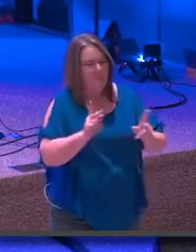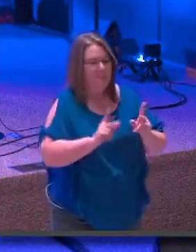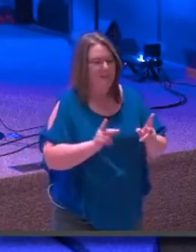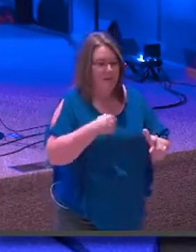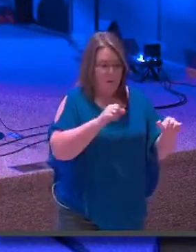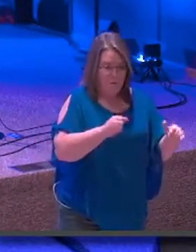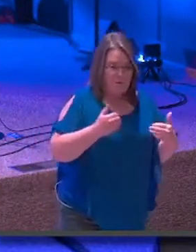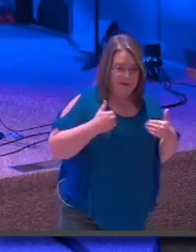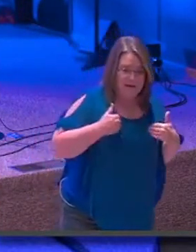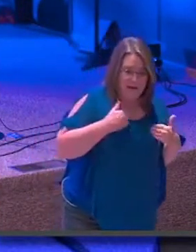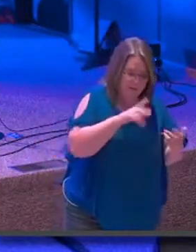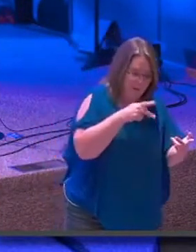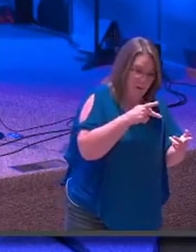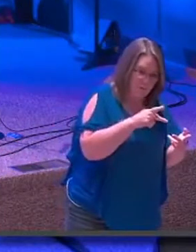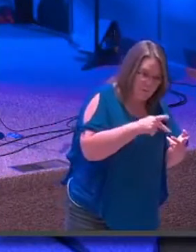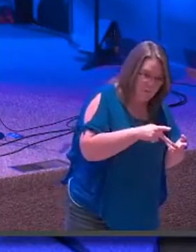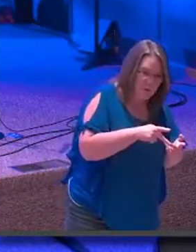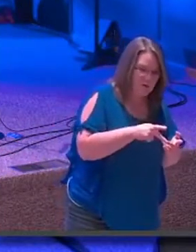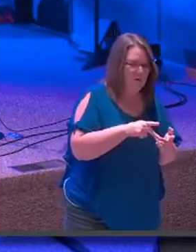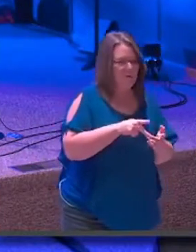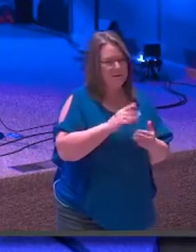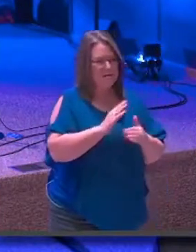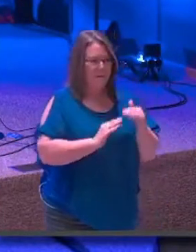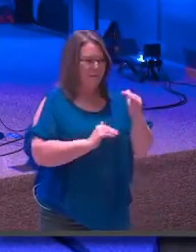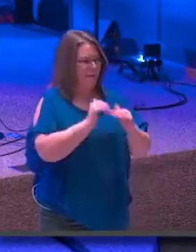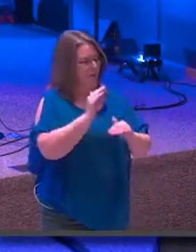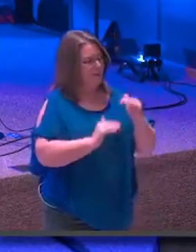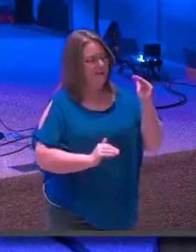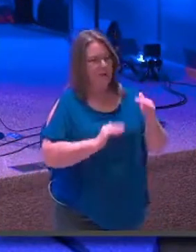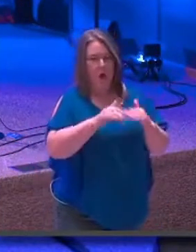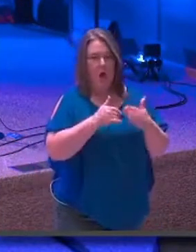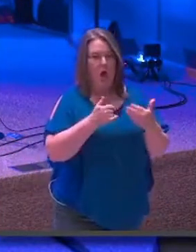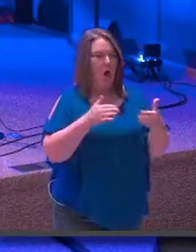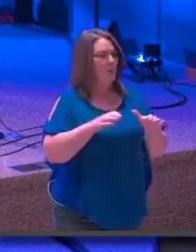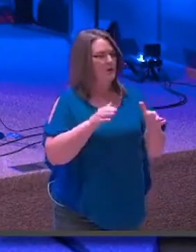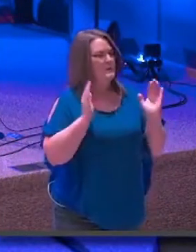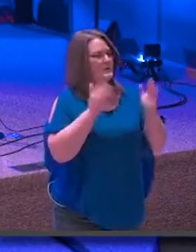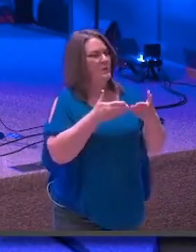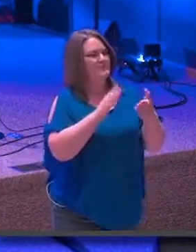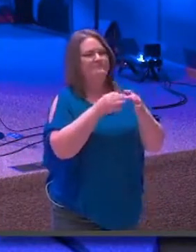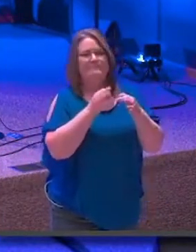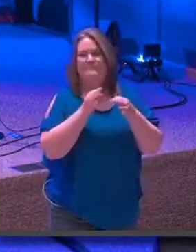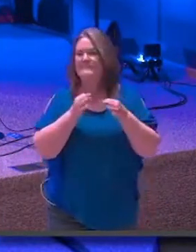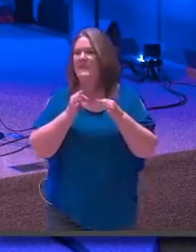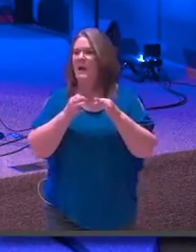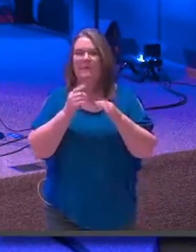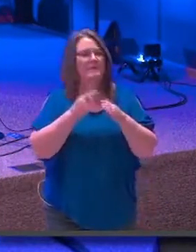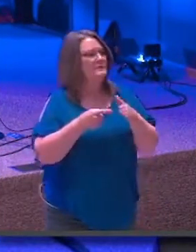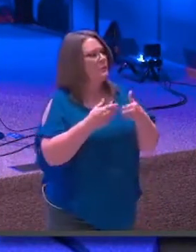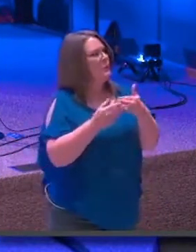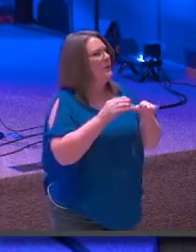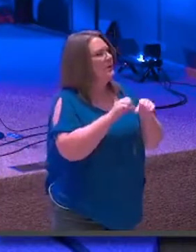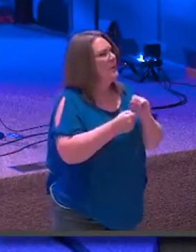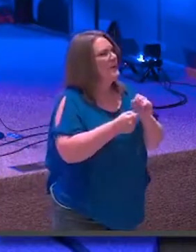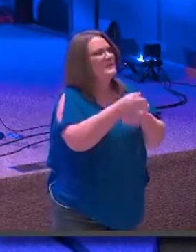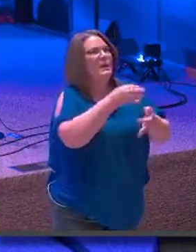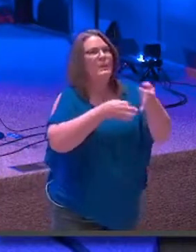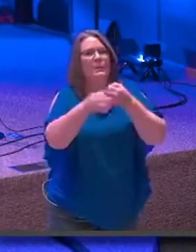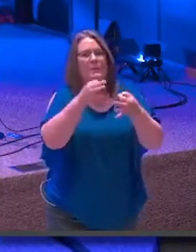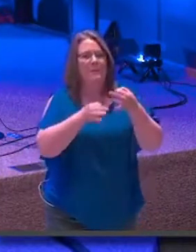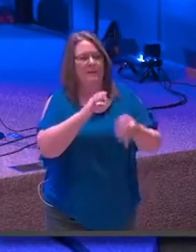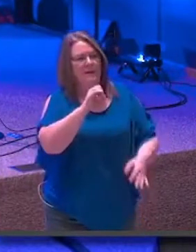a perfectly pristine building where all we do is focus on fixing what breaks and replacing the siding every time